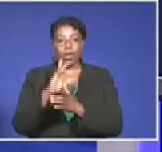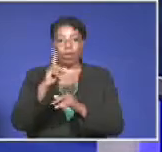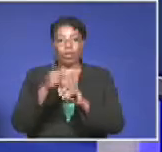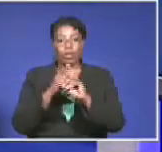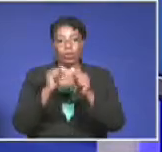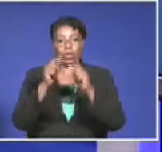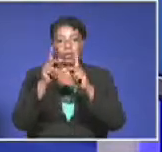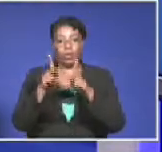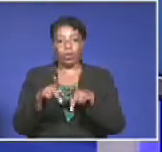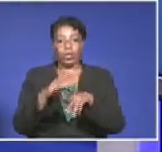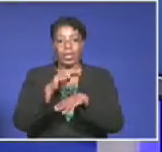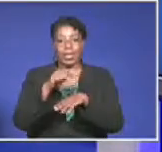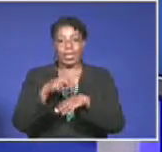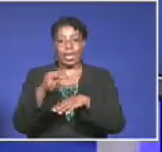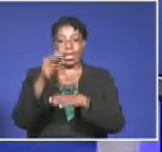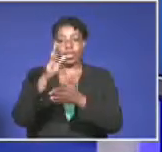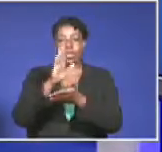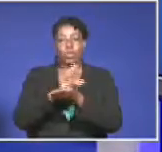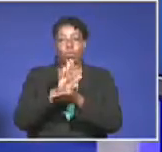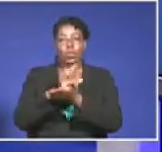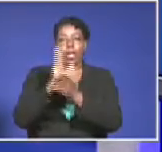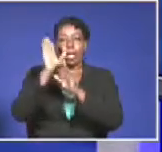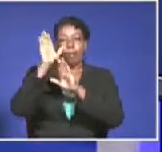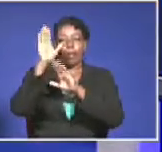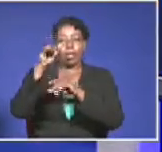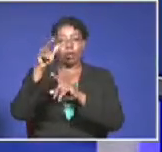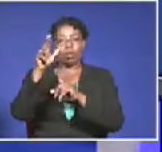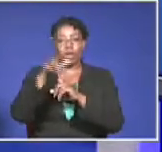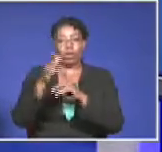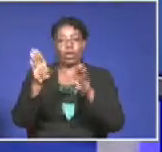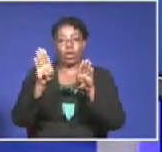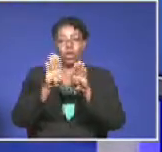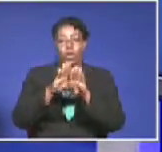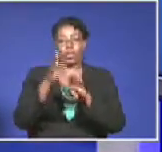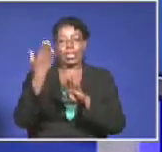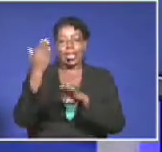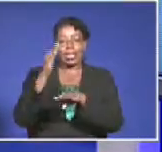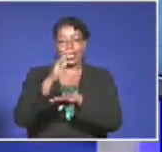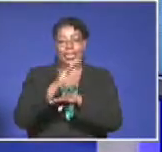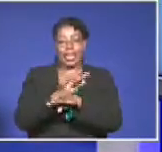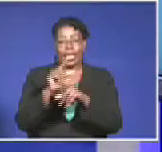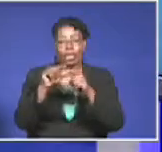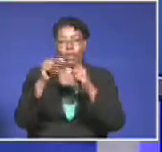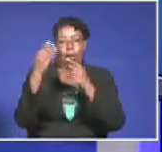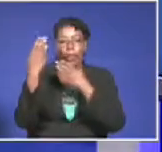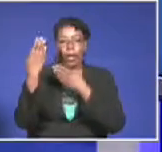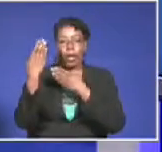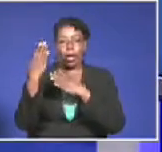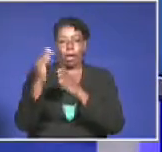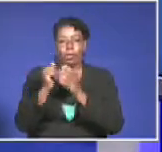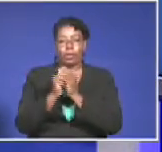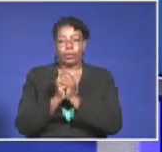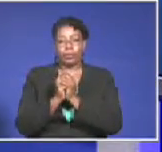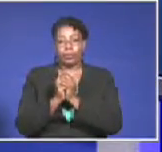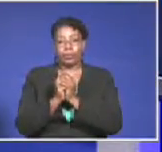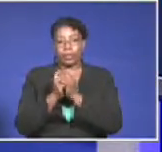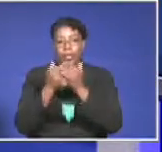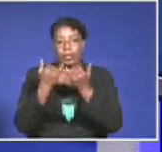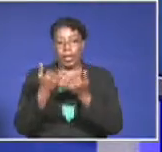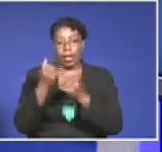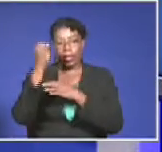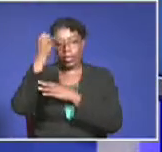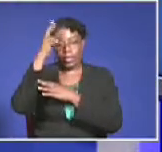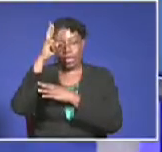Welcome to sports, everybody. The National High School Basketball Championships coming to a close last night in Grand Bahama. Jay Philippe starts us off with the